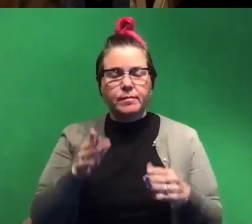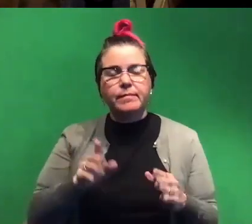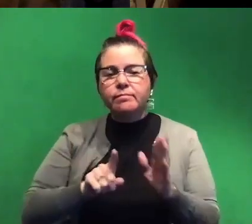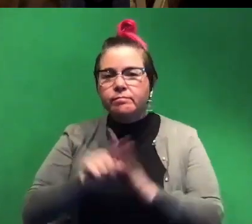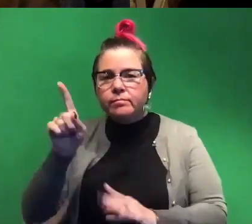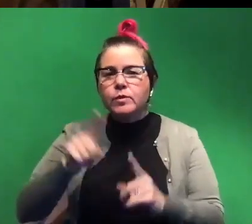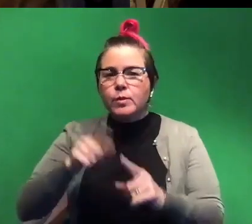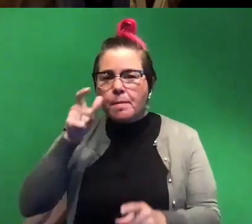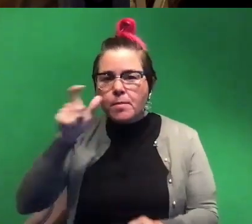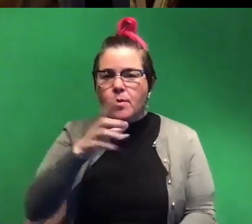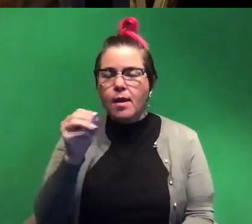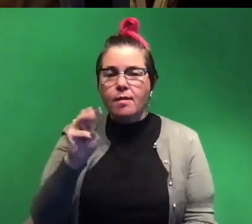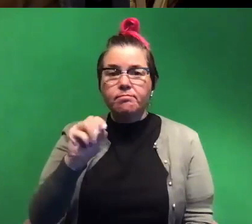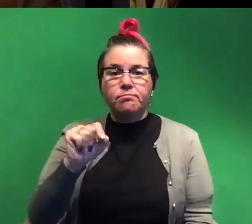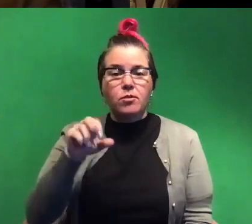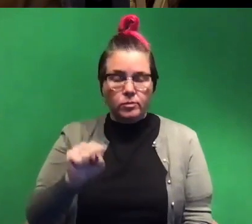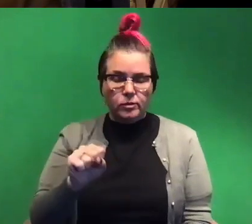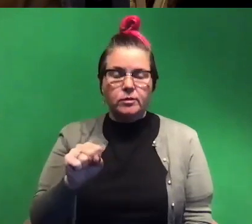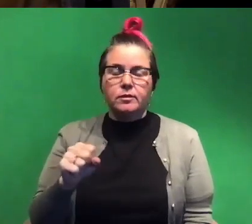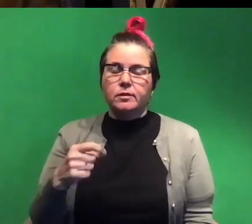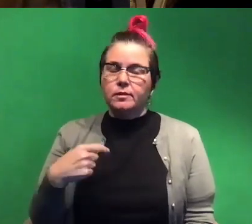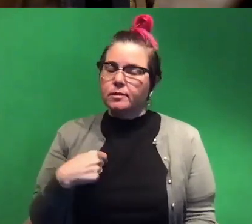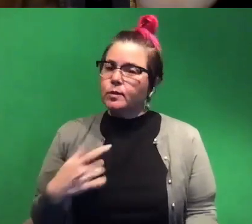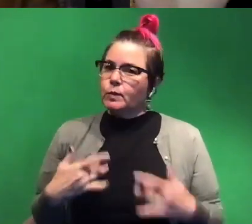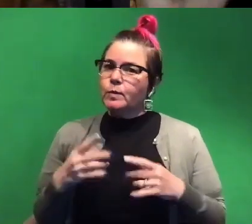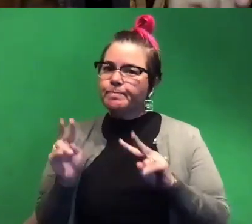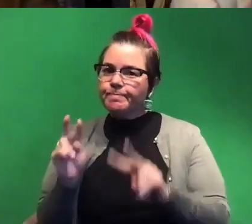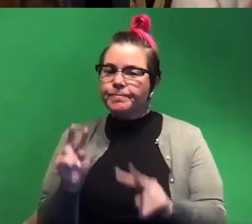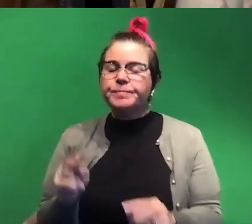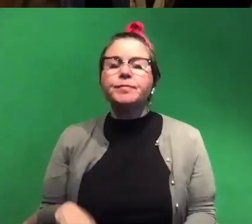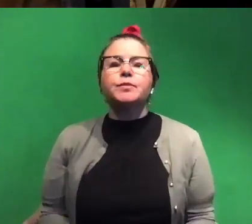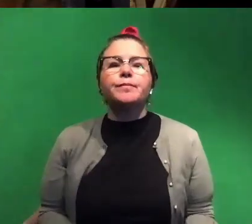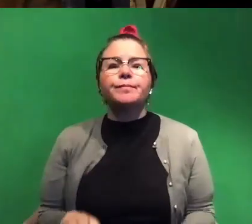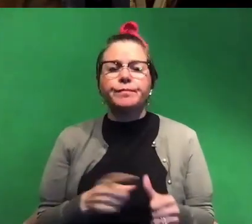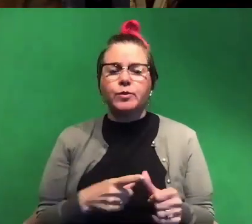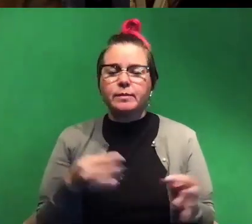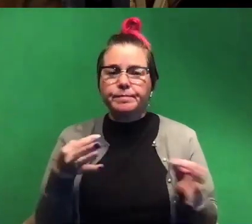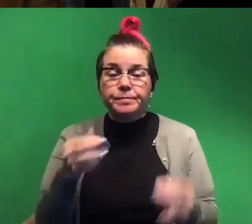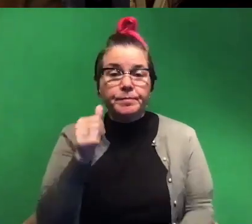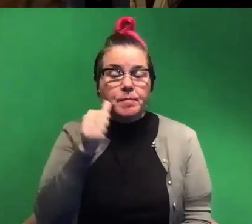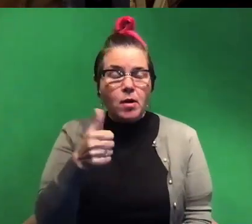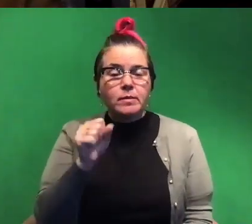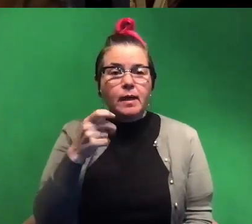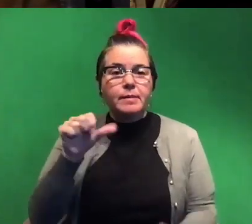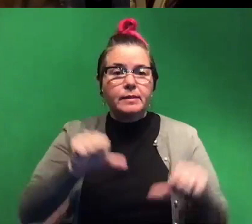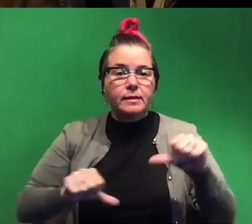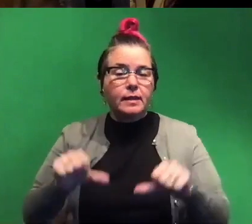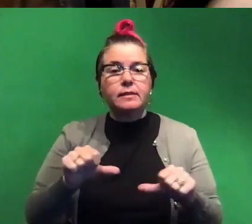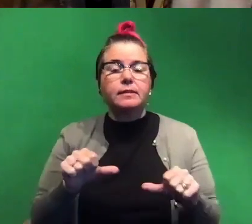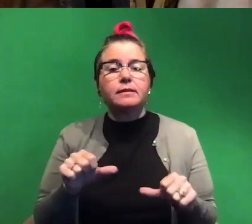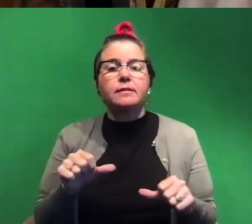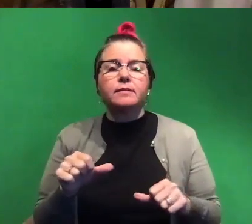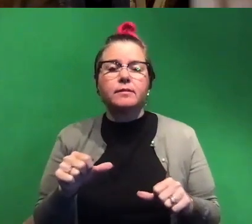and Mars, which I am pumped about. So, housekeeping. Tomorrow, Skype a Scientist is taking the